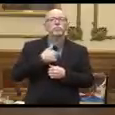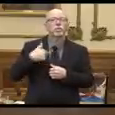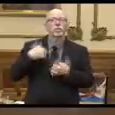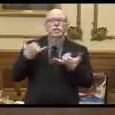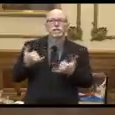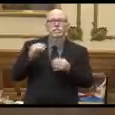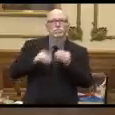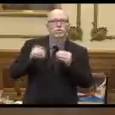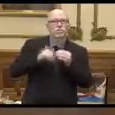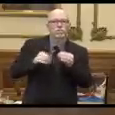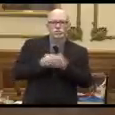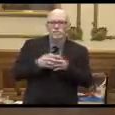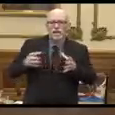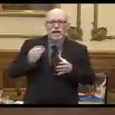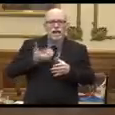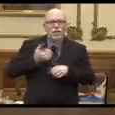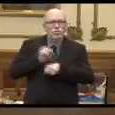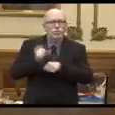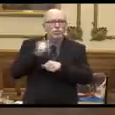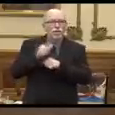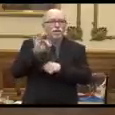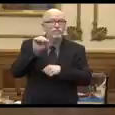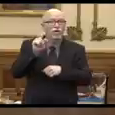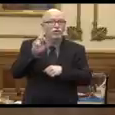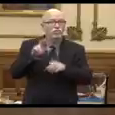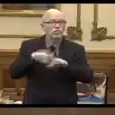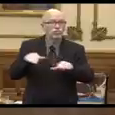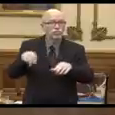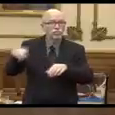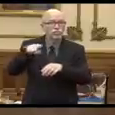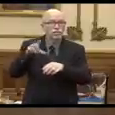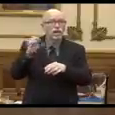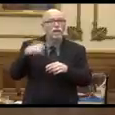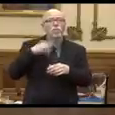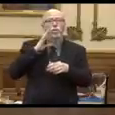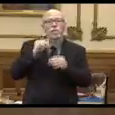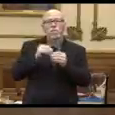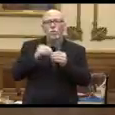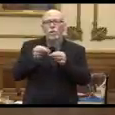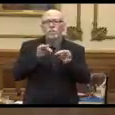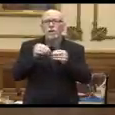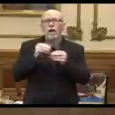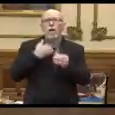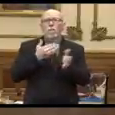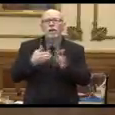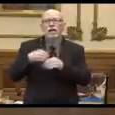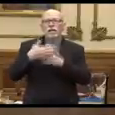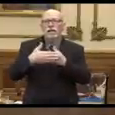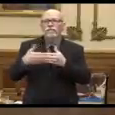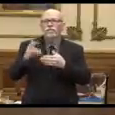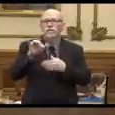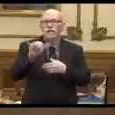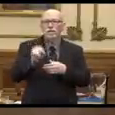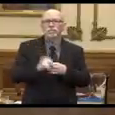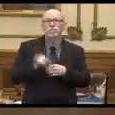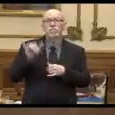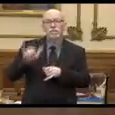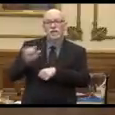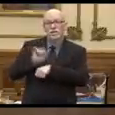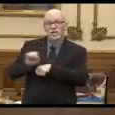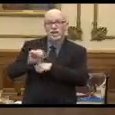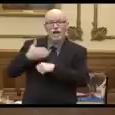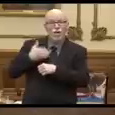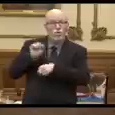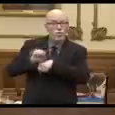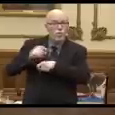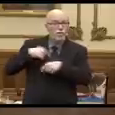support of older foster youth, and we hope to provide more details on those plans in the coming days. These efforts build on the positive work our agency